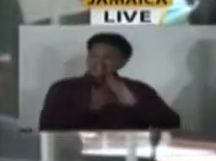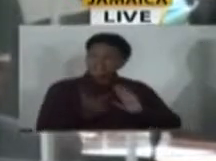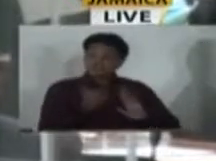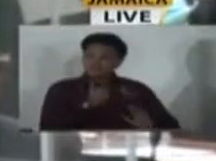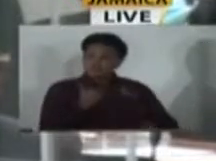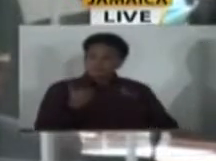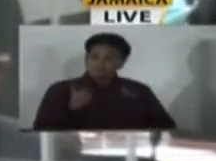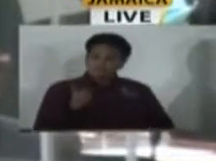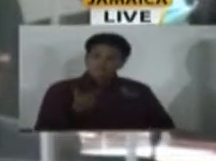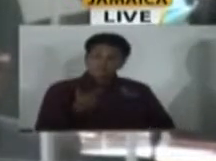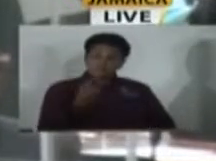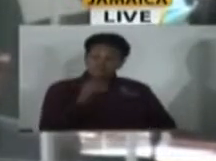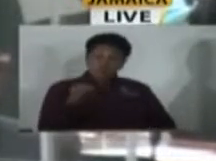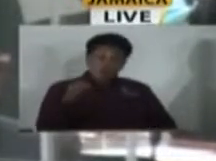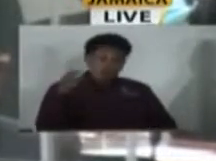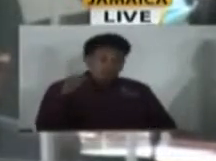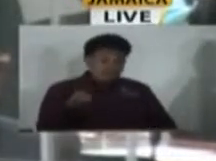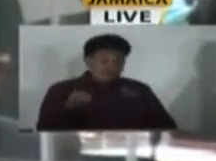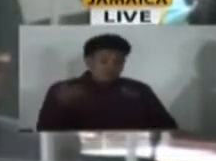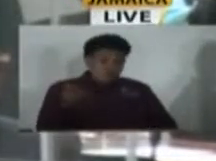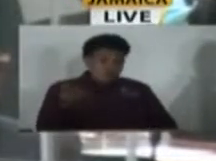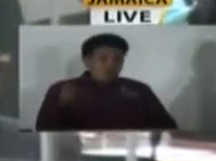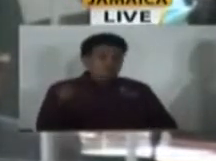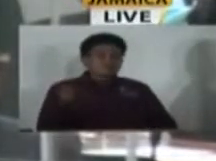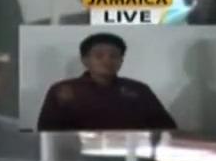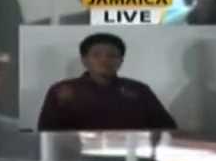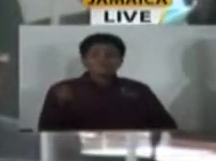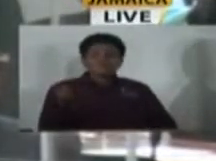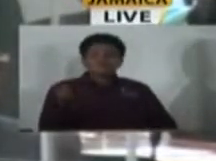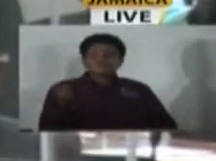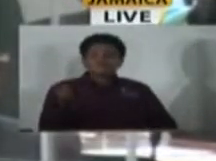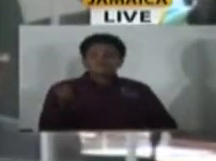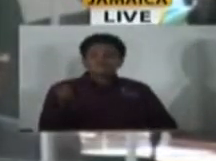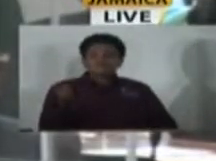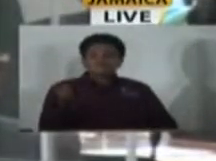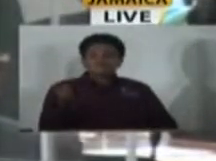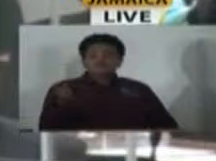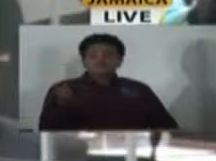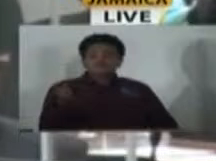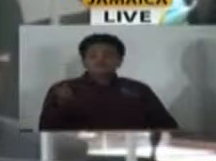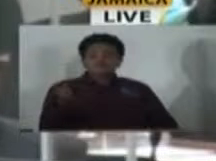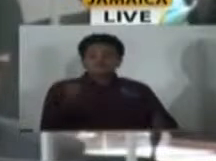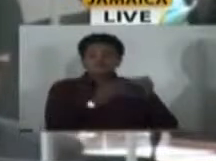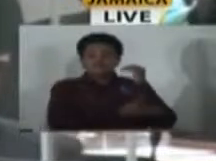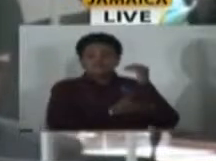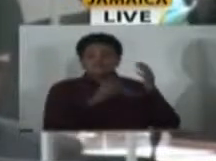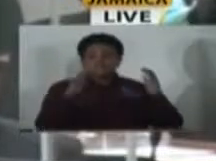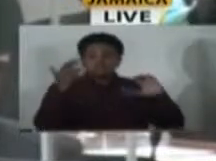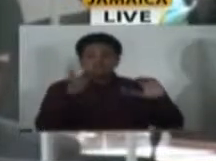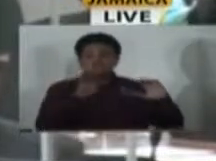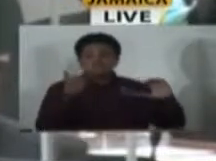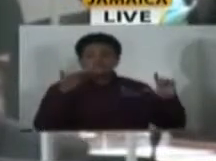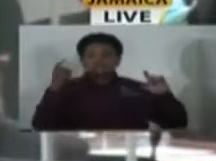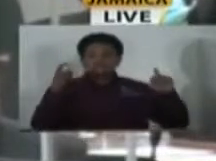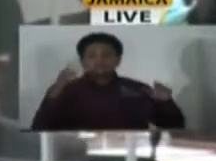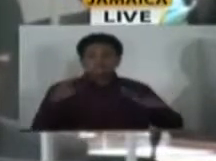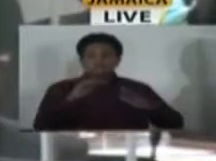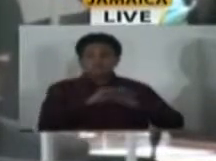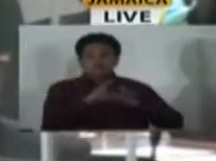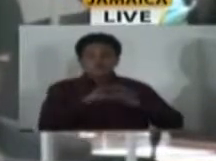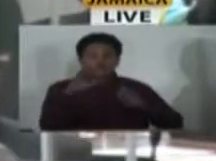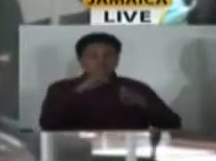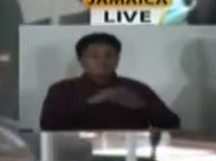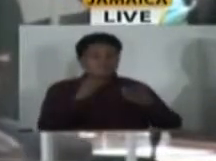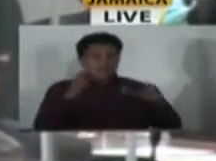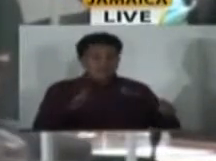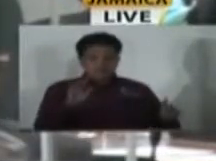members of the National Disaster Risk Management Council.